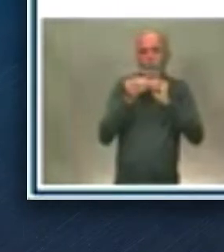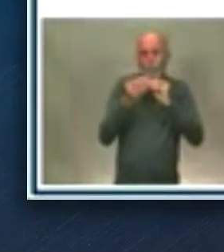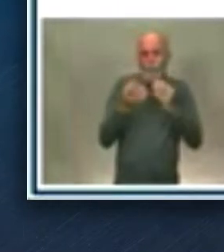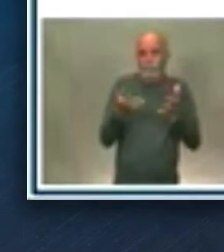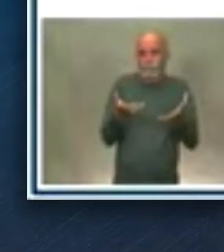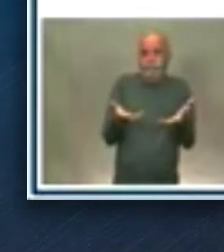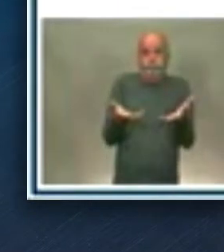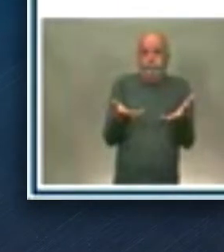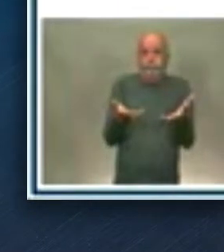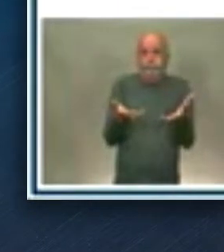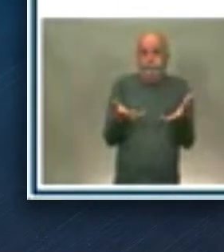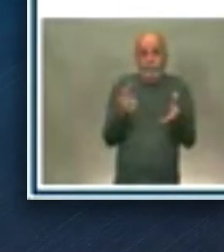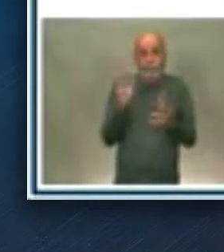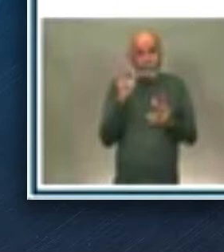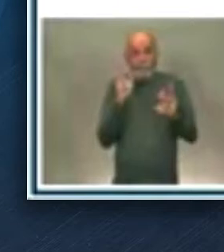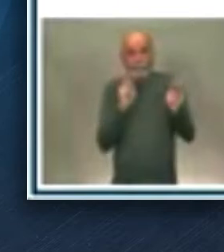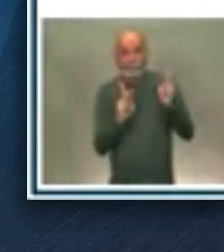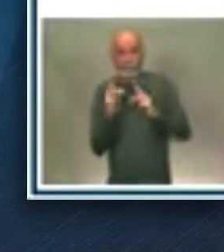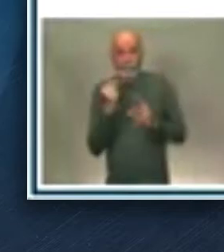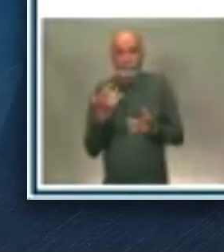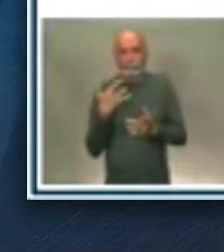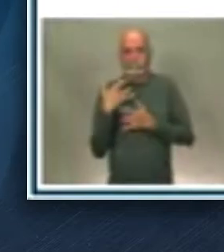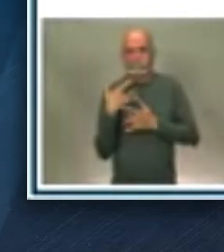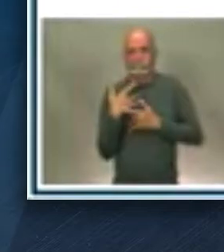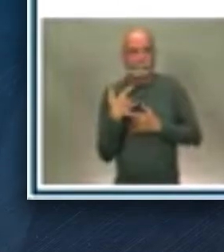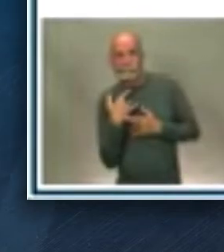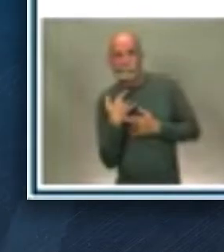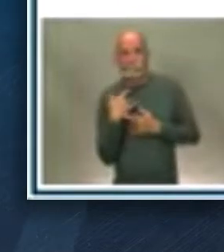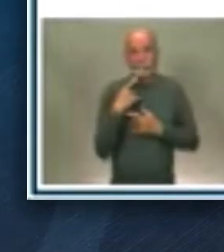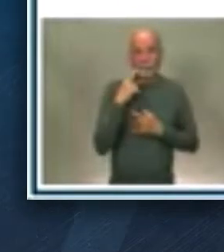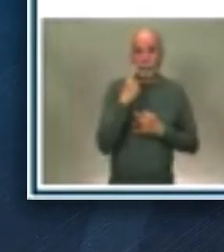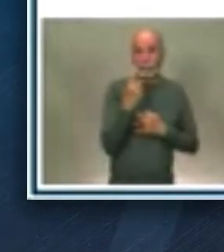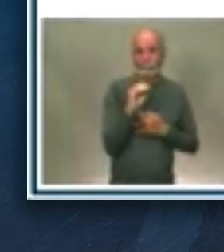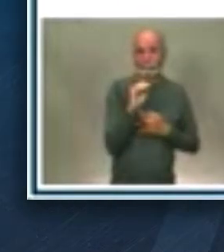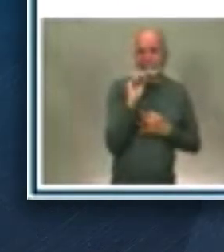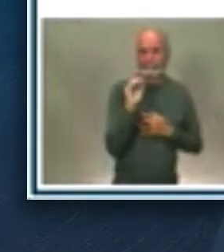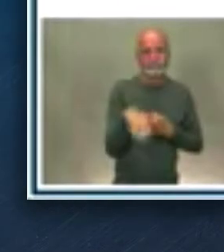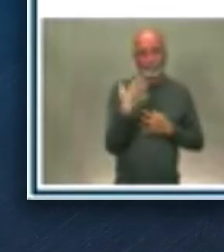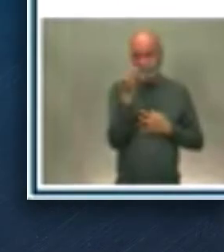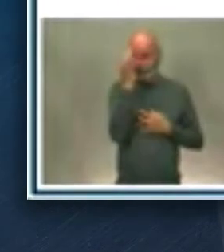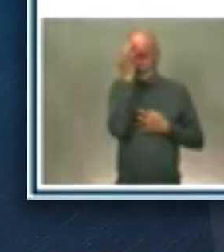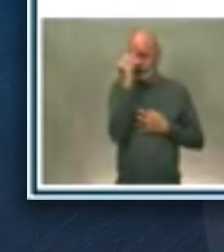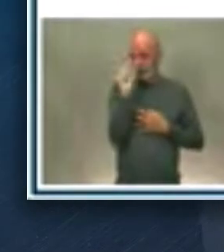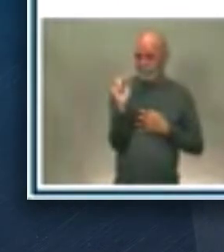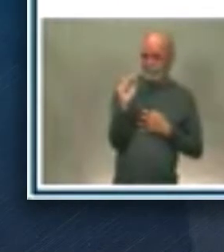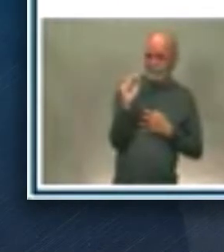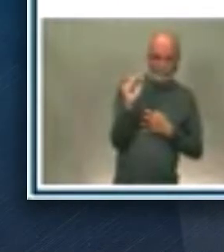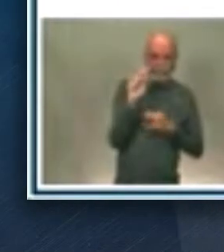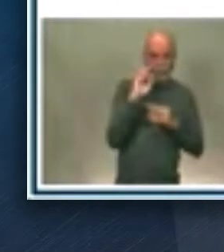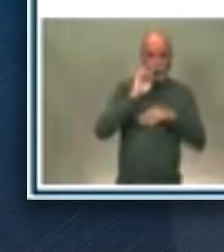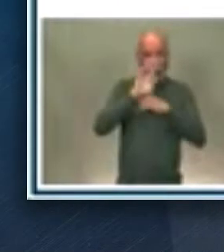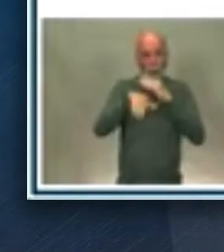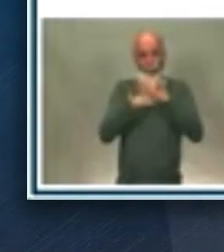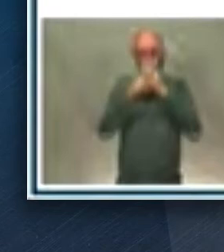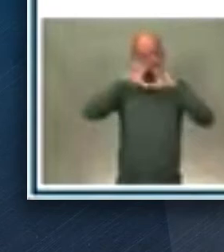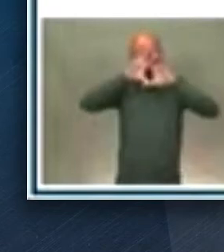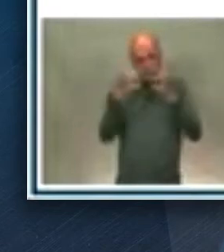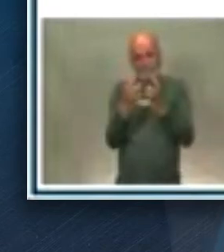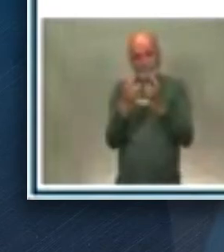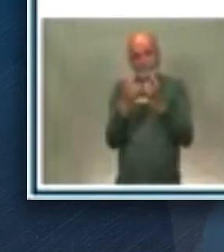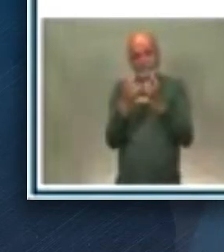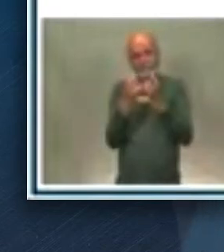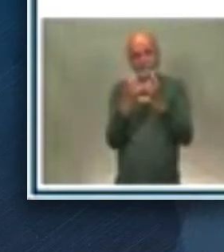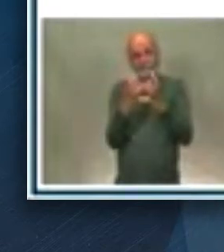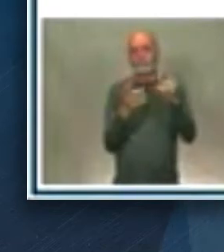rate rising so quickly, given that 1% is still such a tiny proportion of the total? So as I've said from the very beginning, when we talked